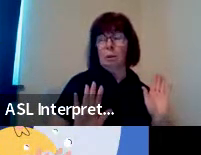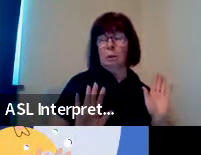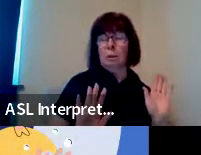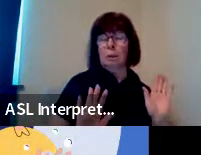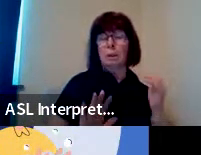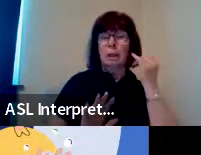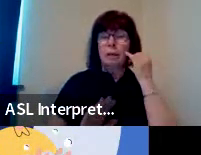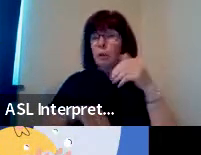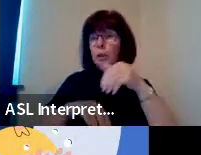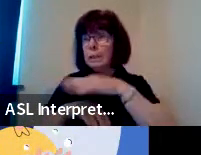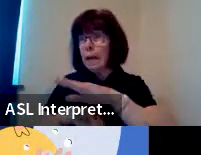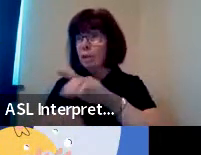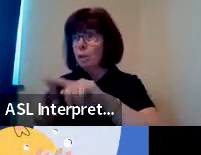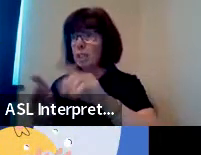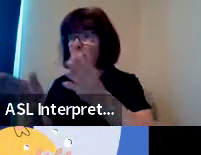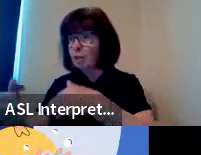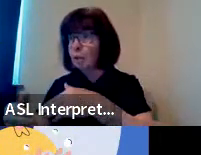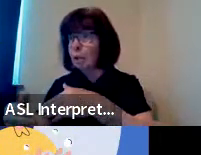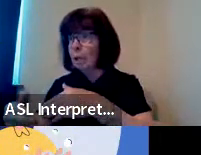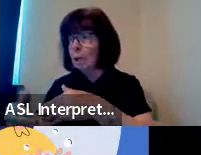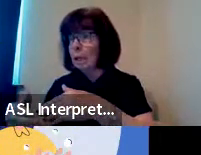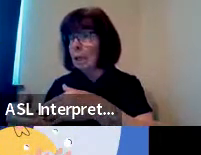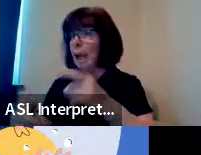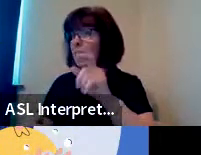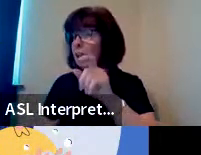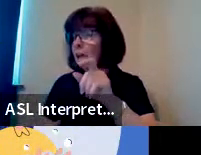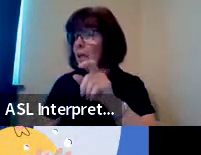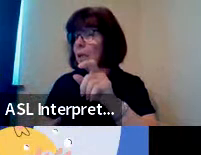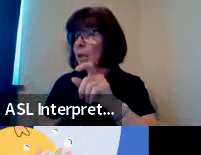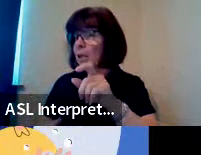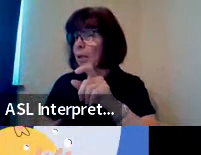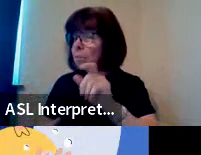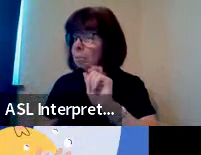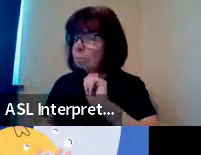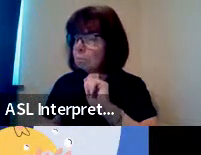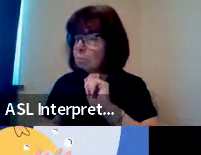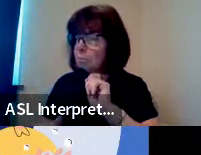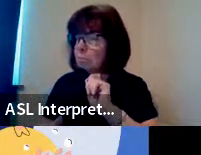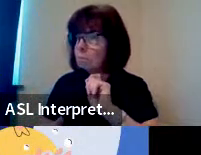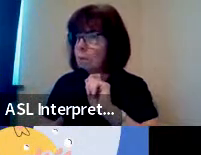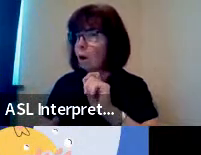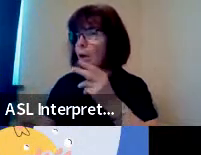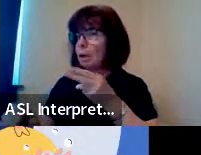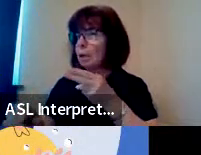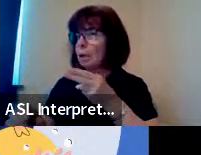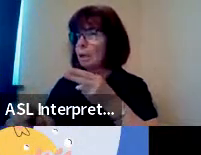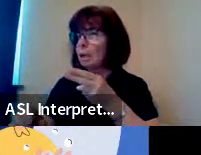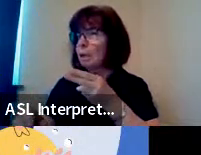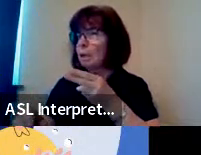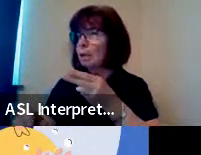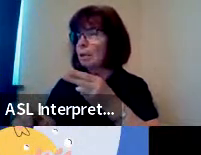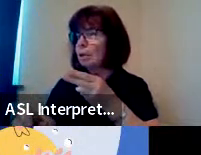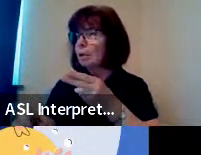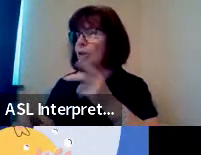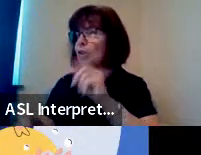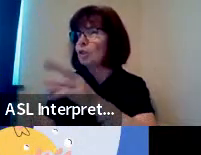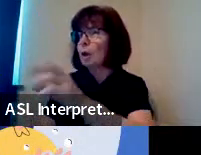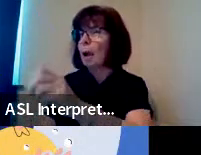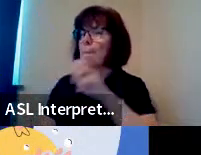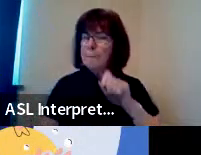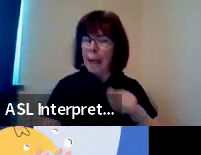get sent somewhere else, or are participating in that way, I think you should come back to the